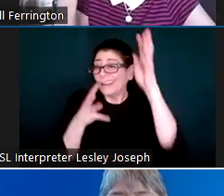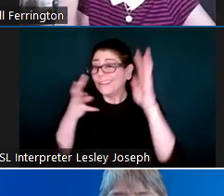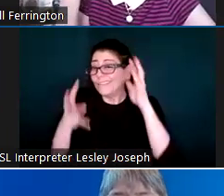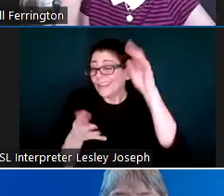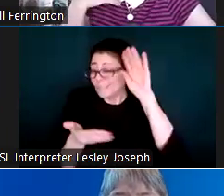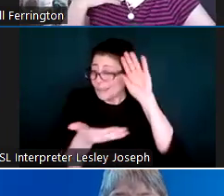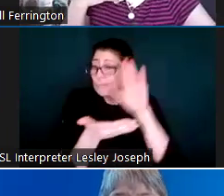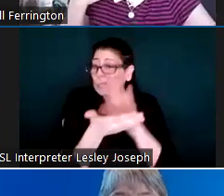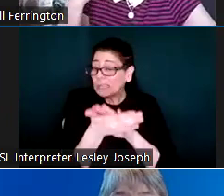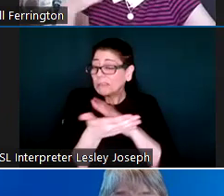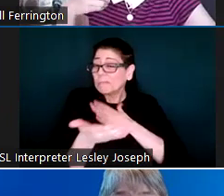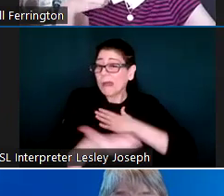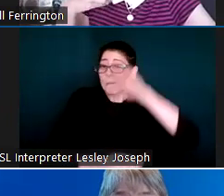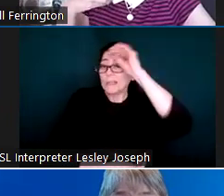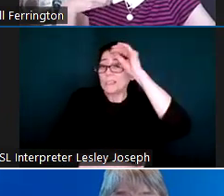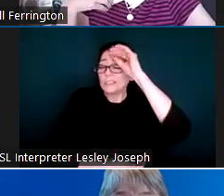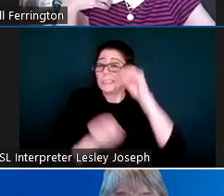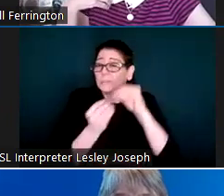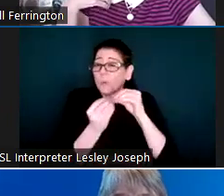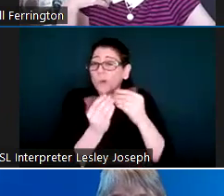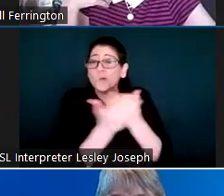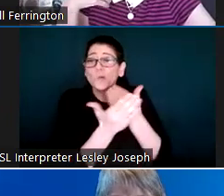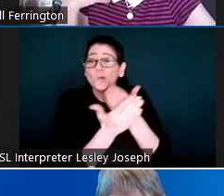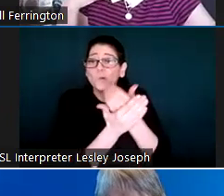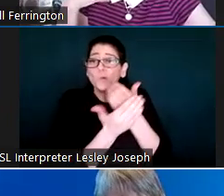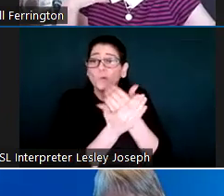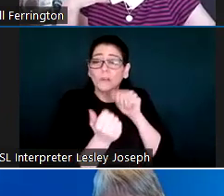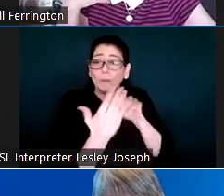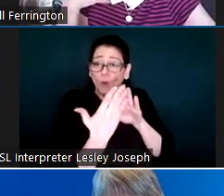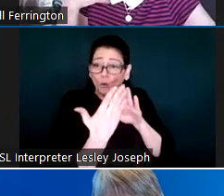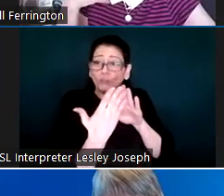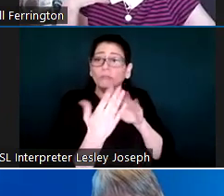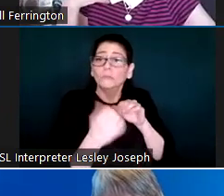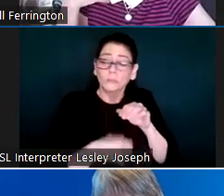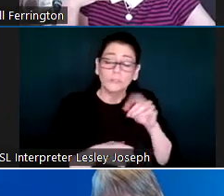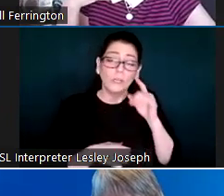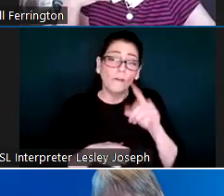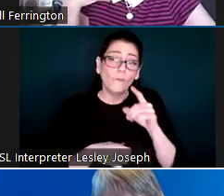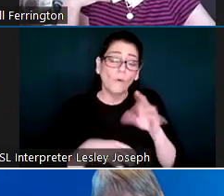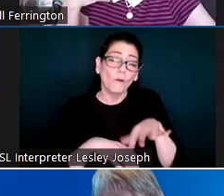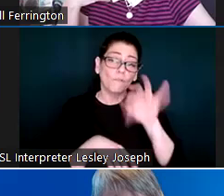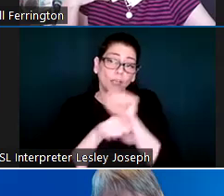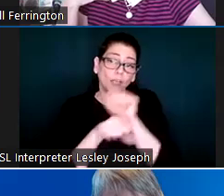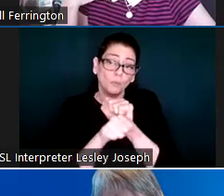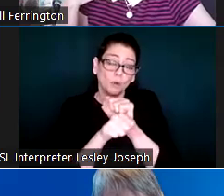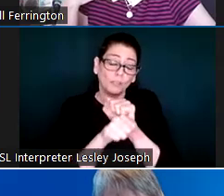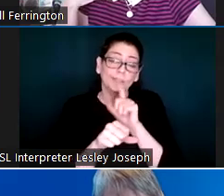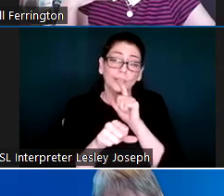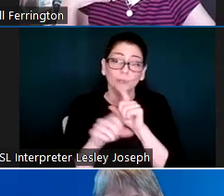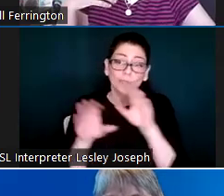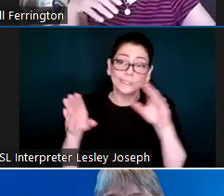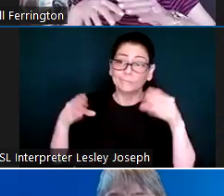believe, personally, and newer, more current approach that is taking a look at